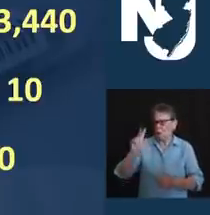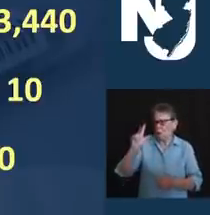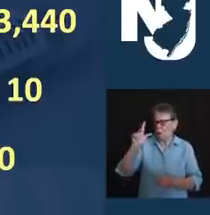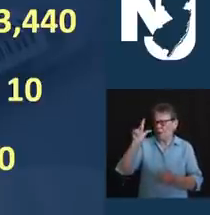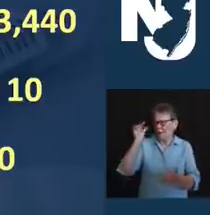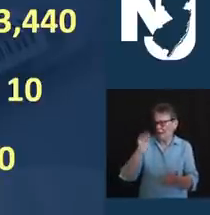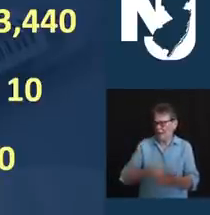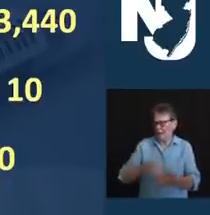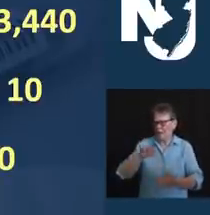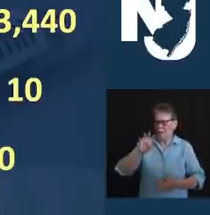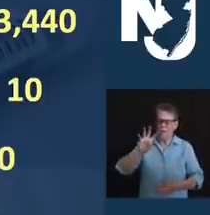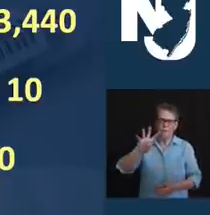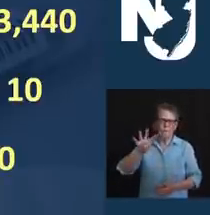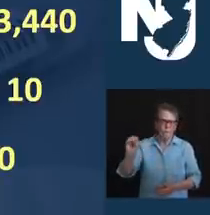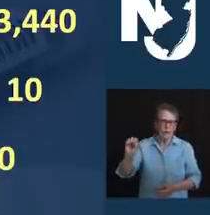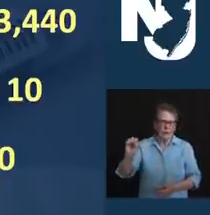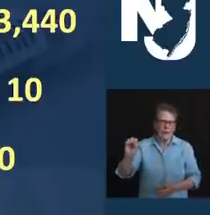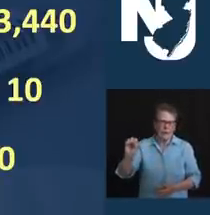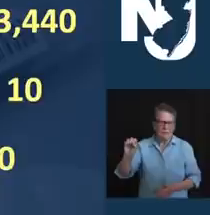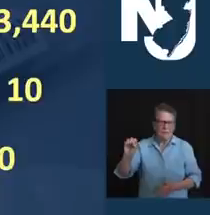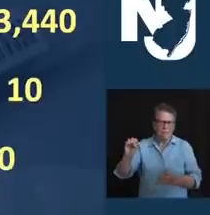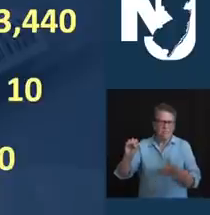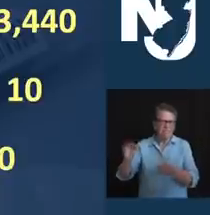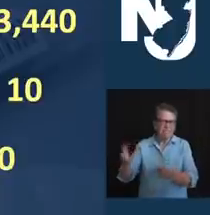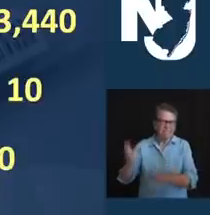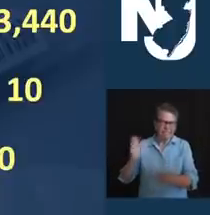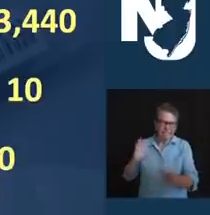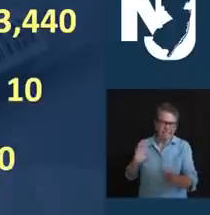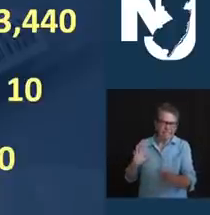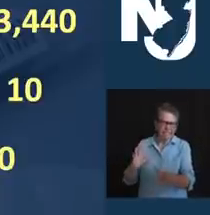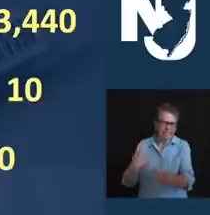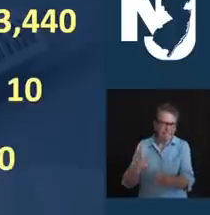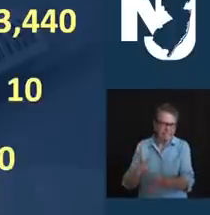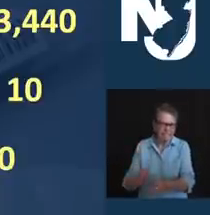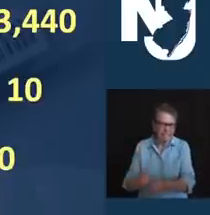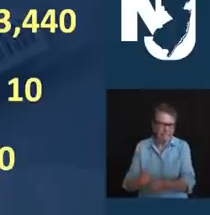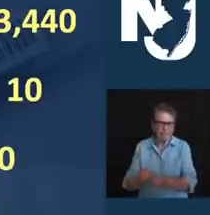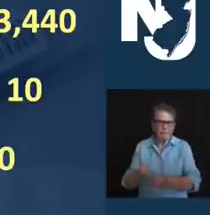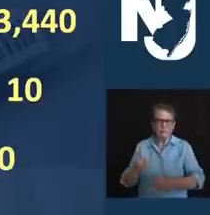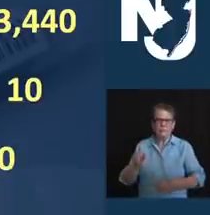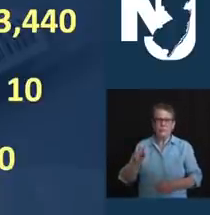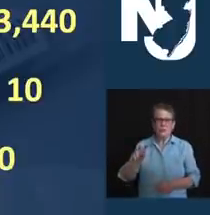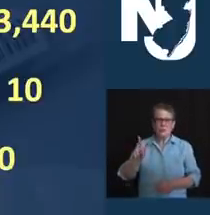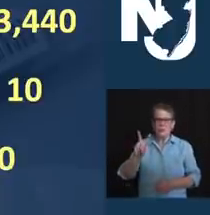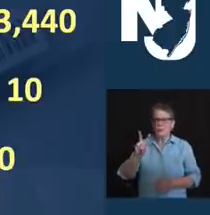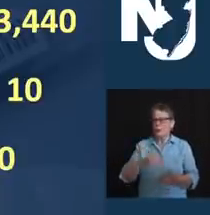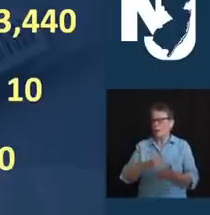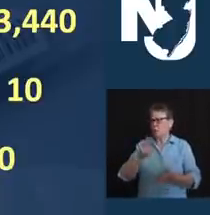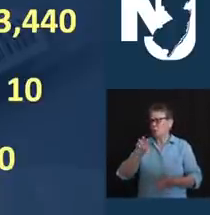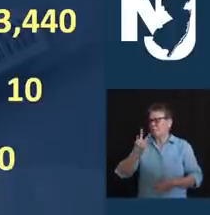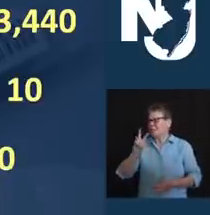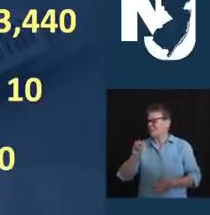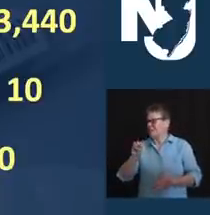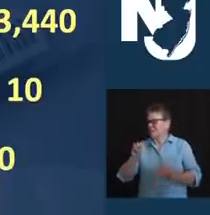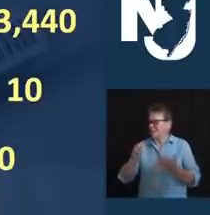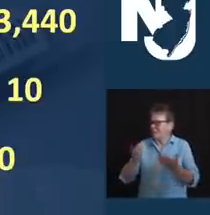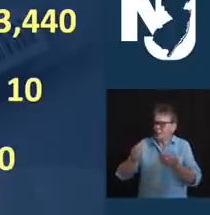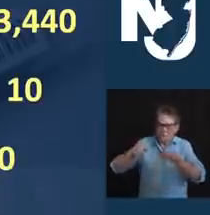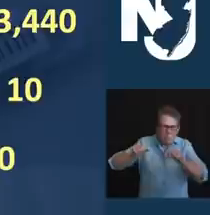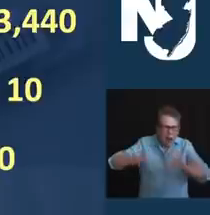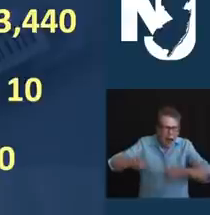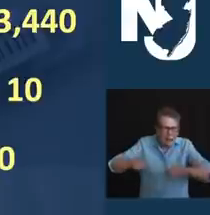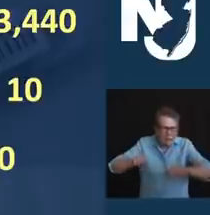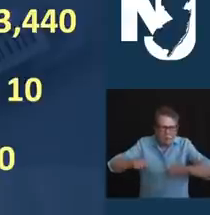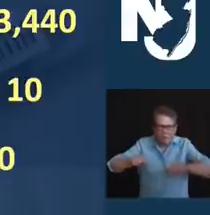23,440, and with an additional 2,660 probable deaths. Every day we give you a lot of numbers,